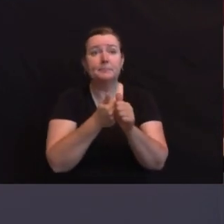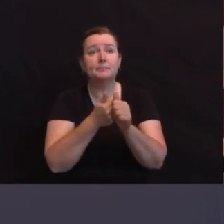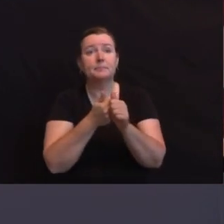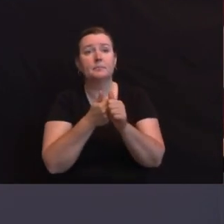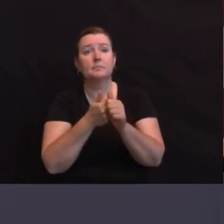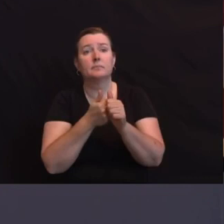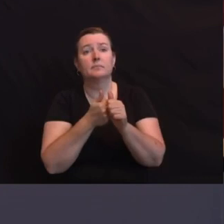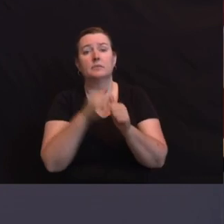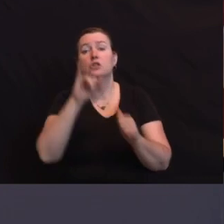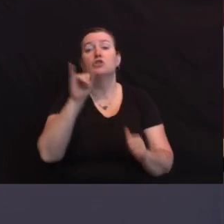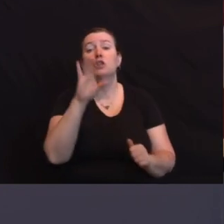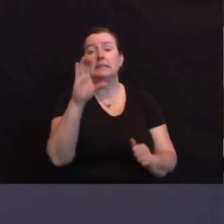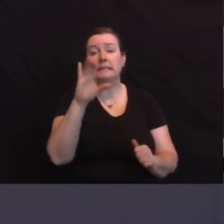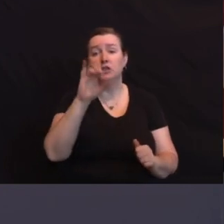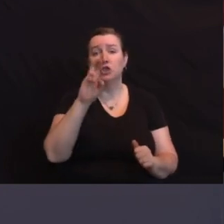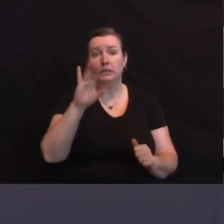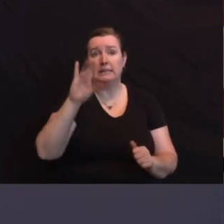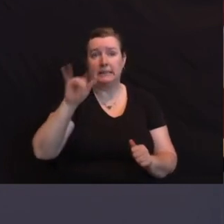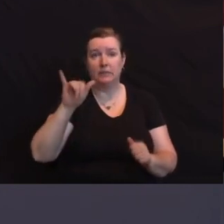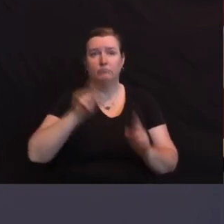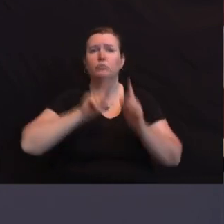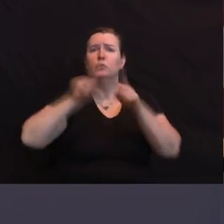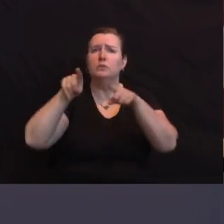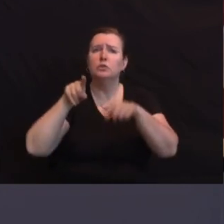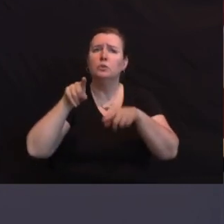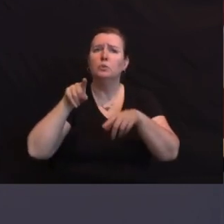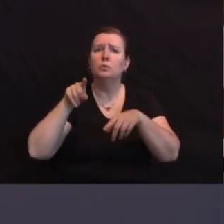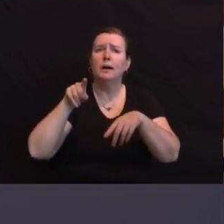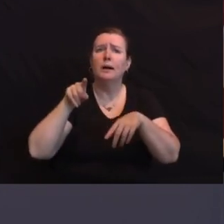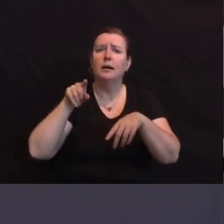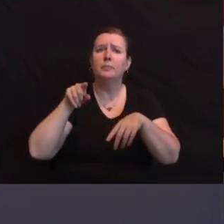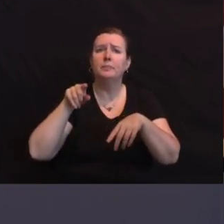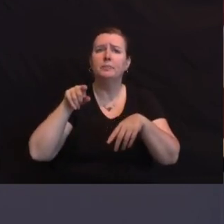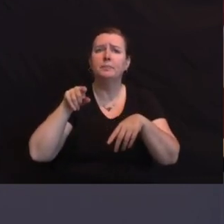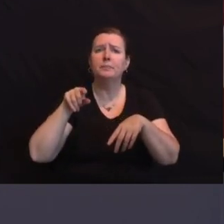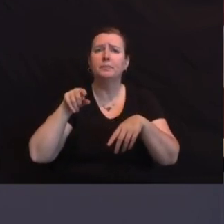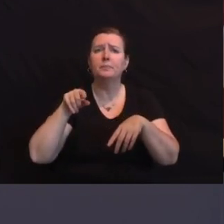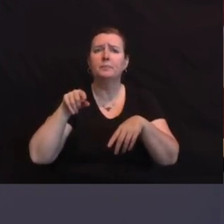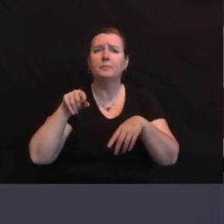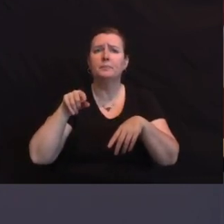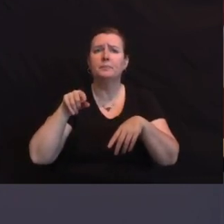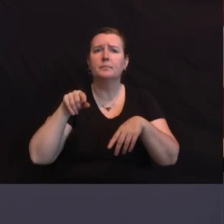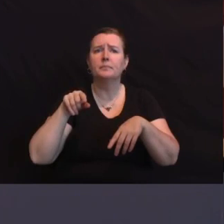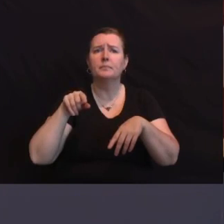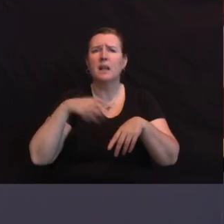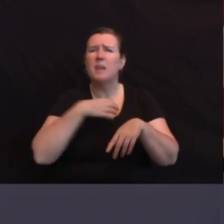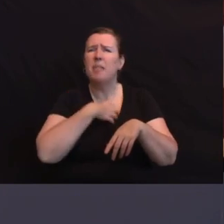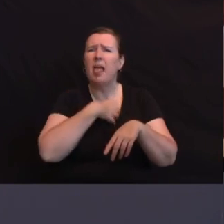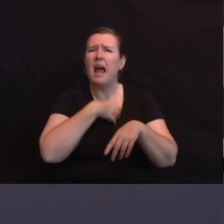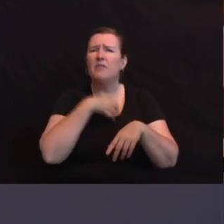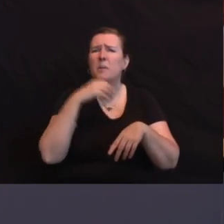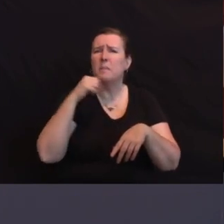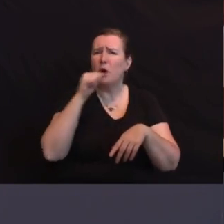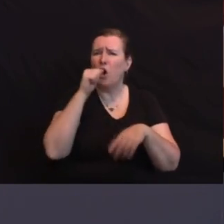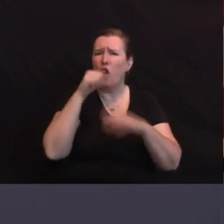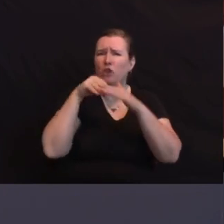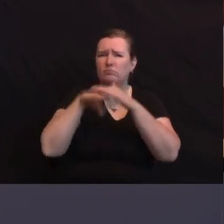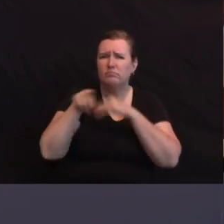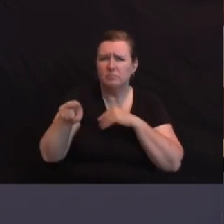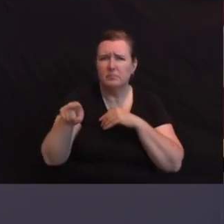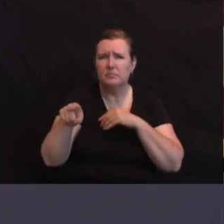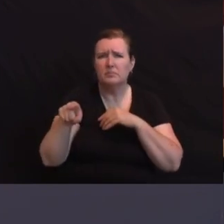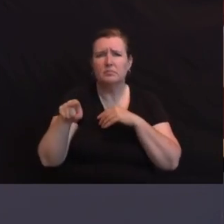responded to the 512 Quantum soundbar for a noise complaint. They found overcapacity, no social